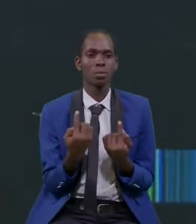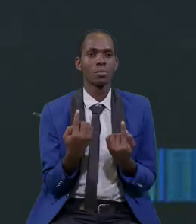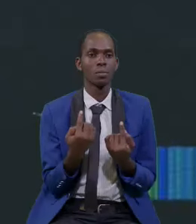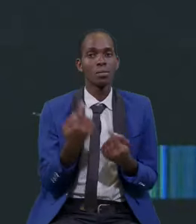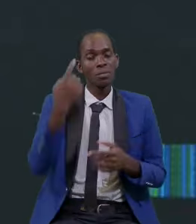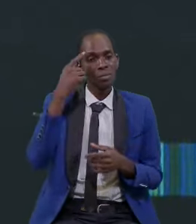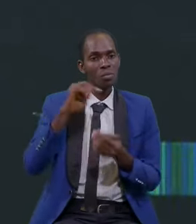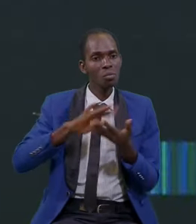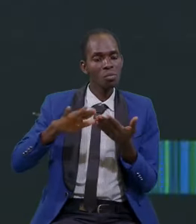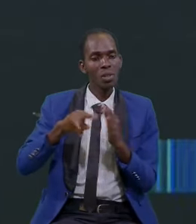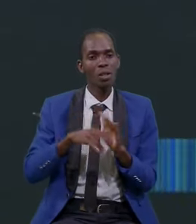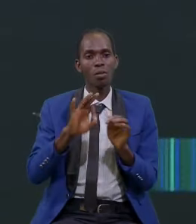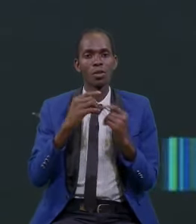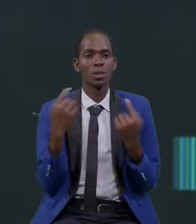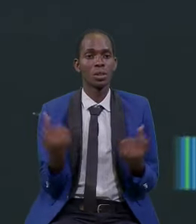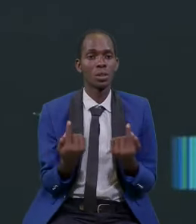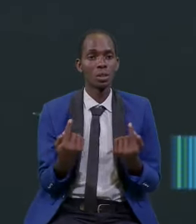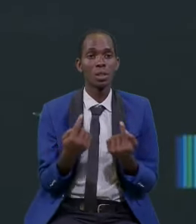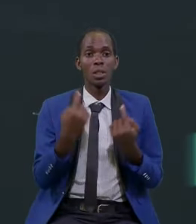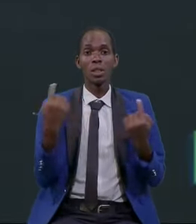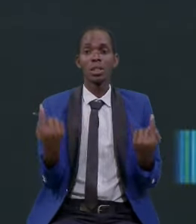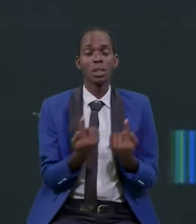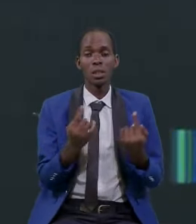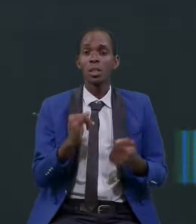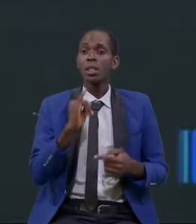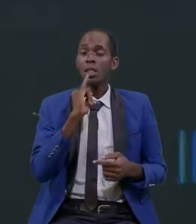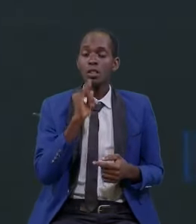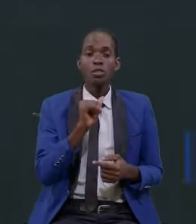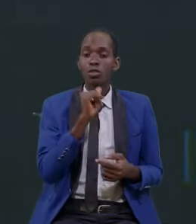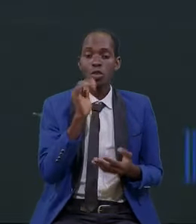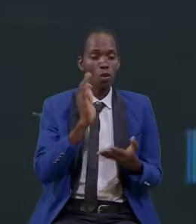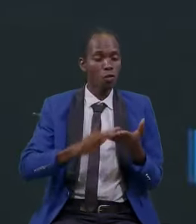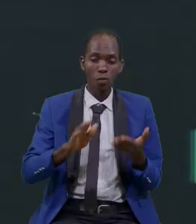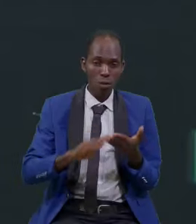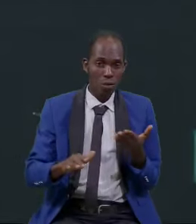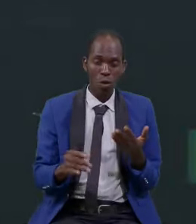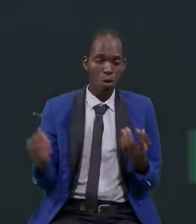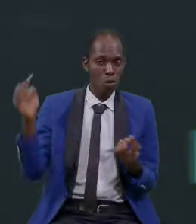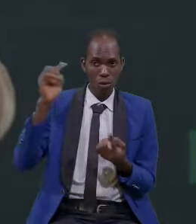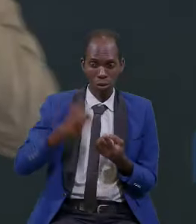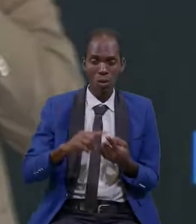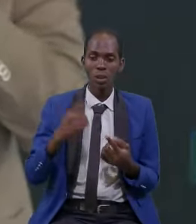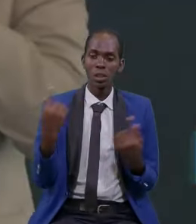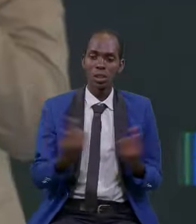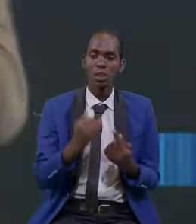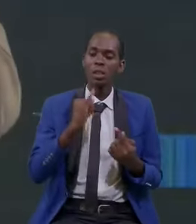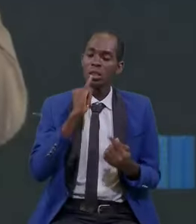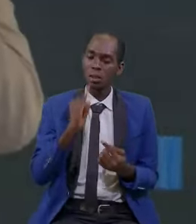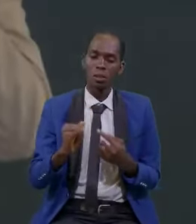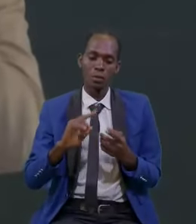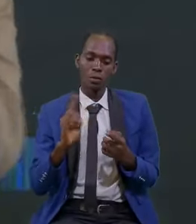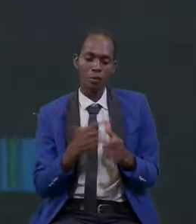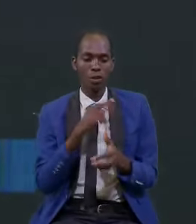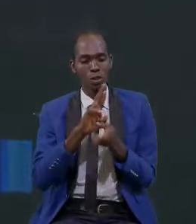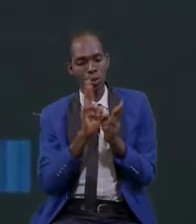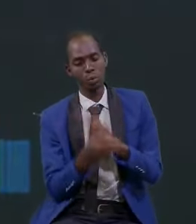sin. Sin is not forgiven until sin is repented of. I'm